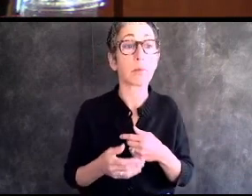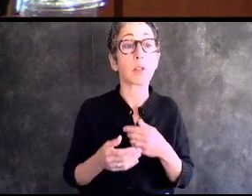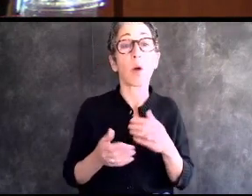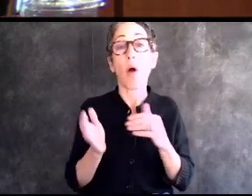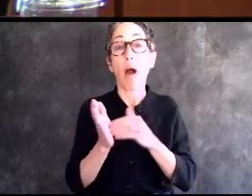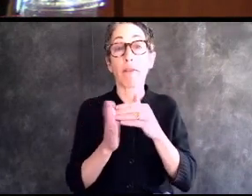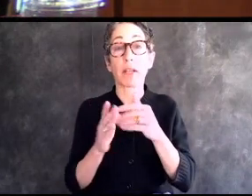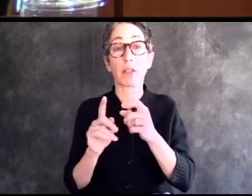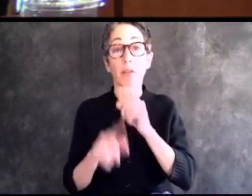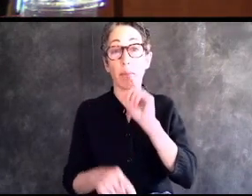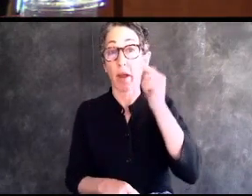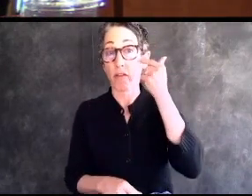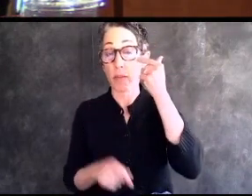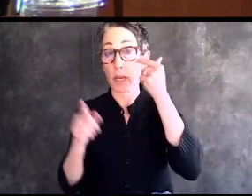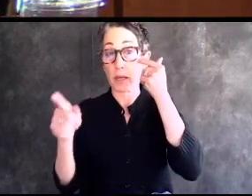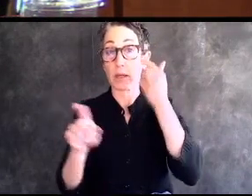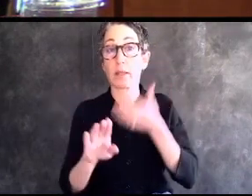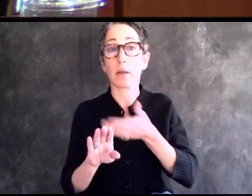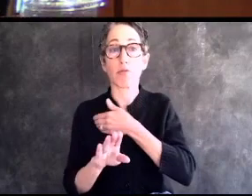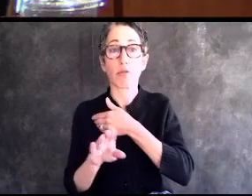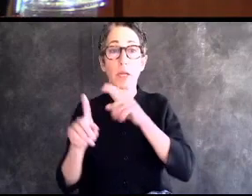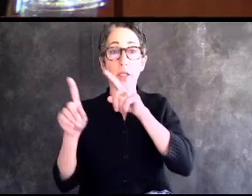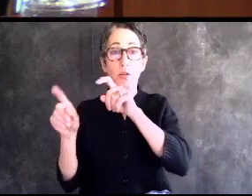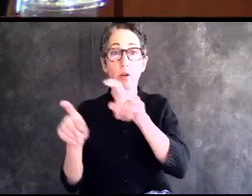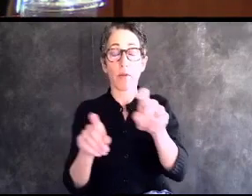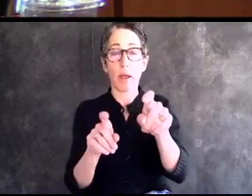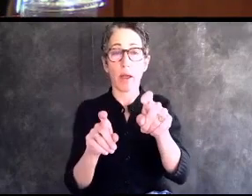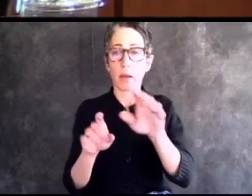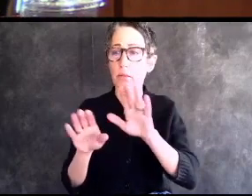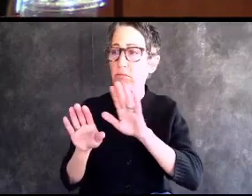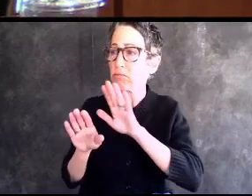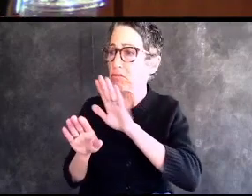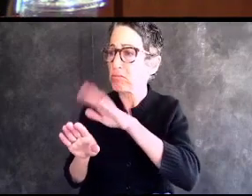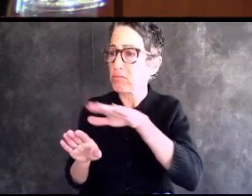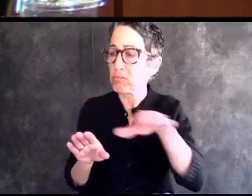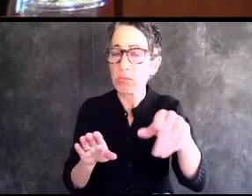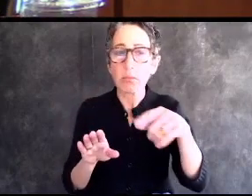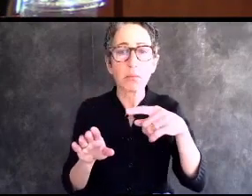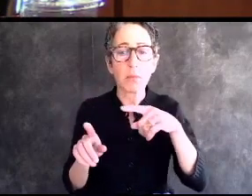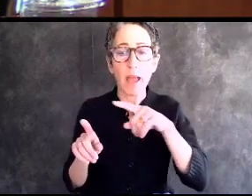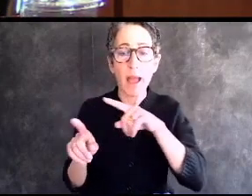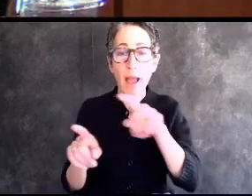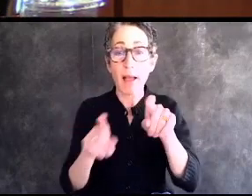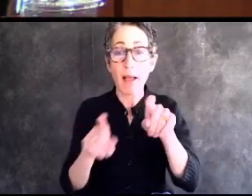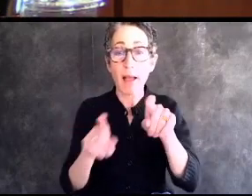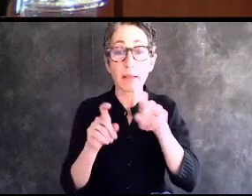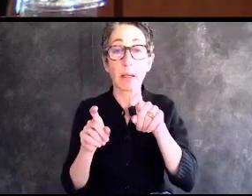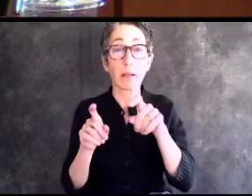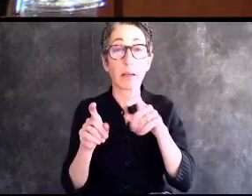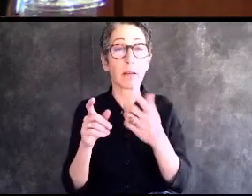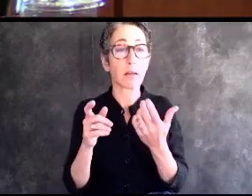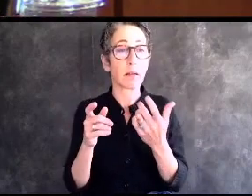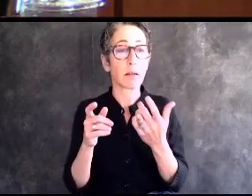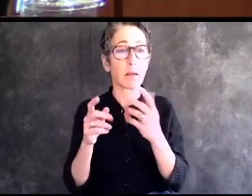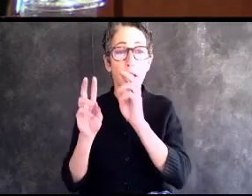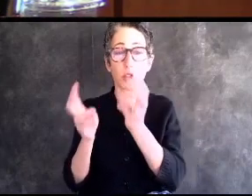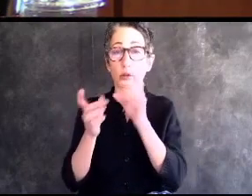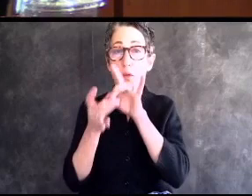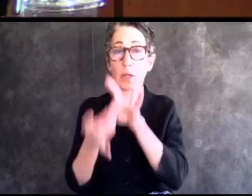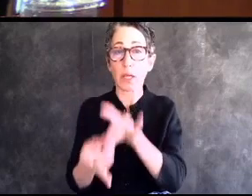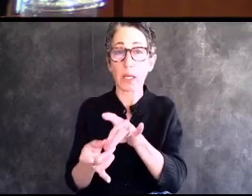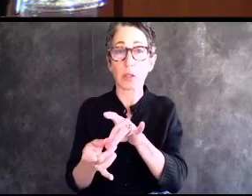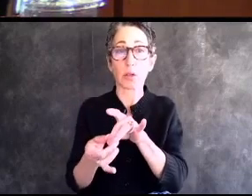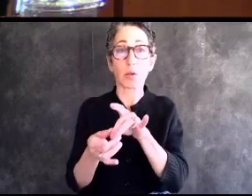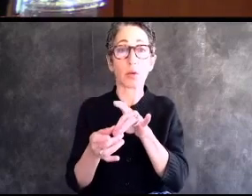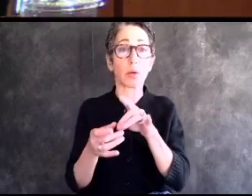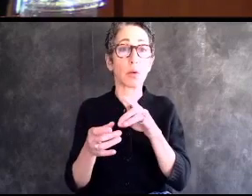feel it's pre-survey about what they feel are the most important issues about AI harms caused online on large